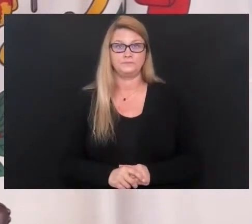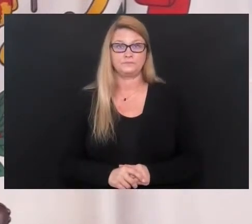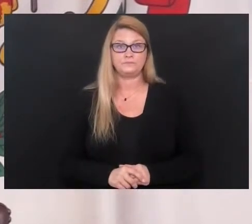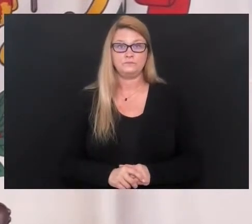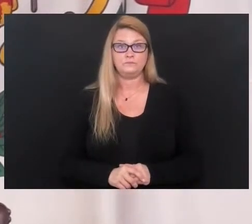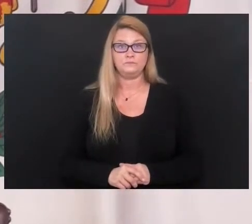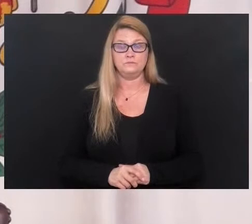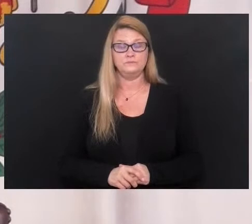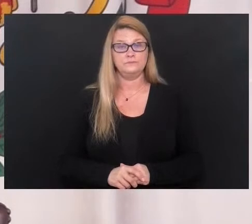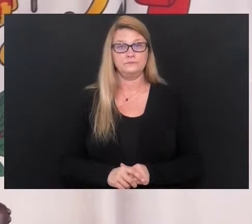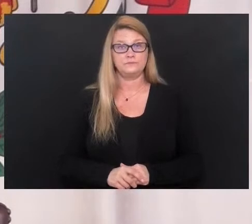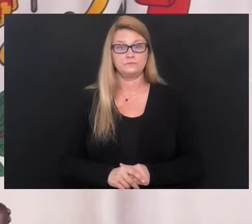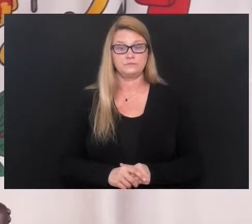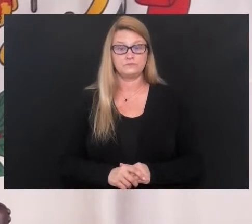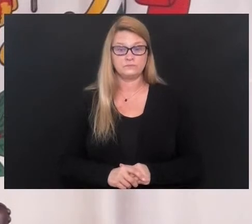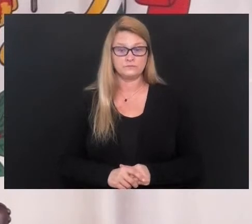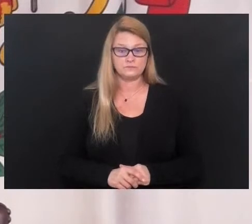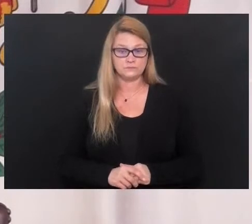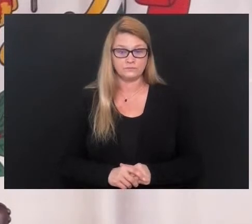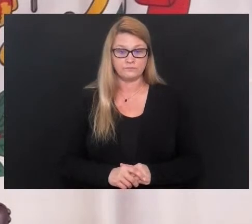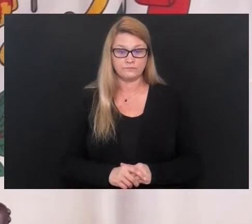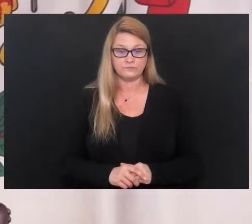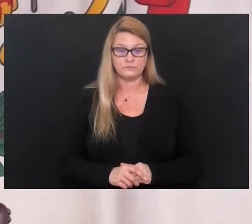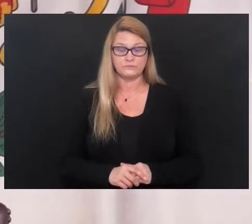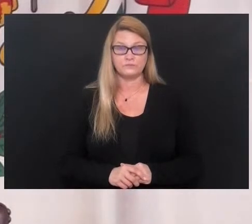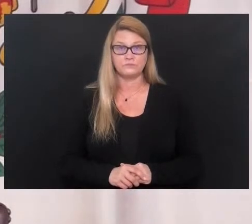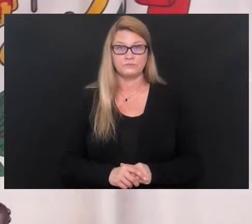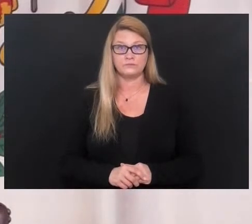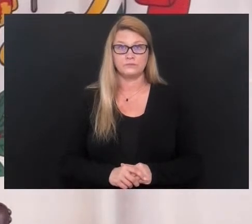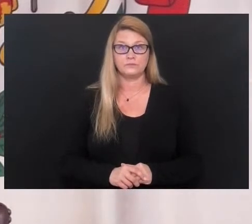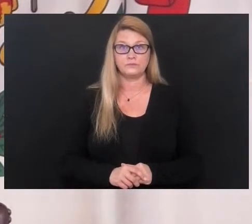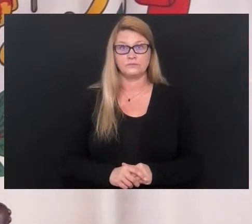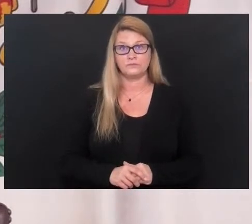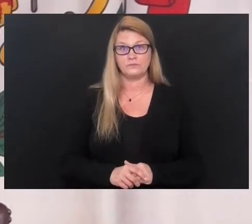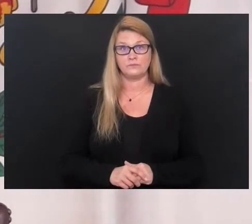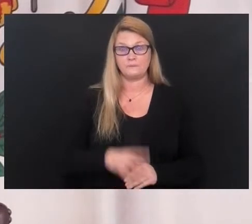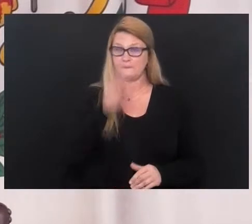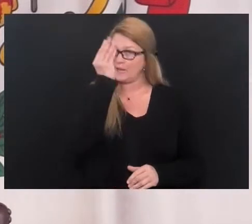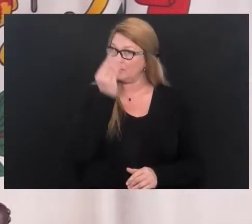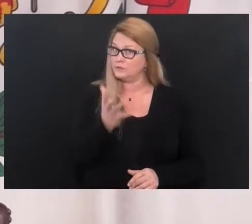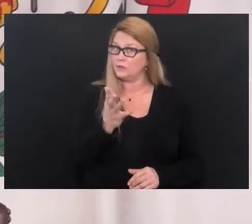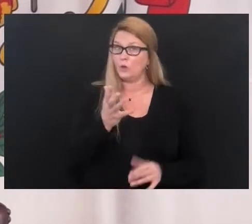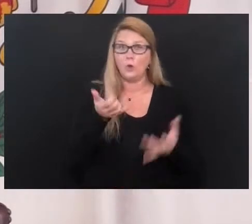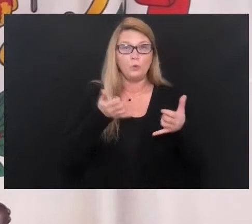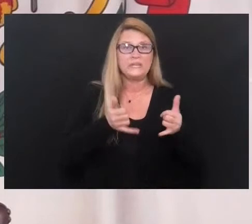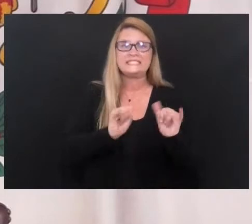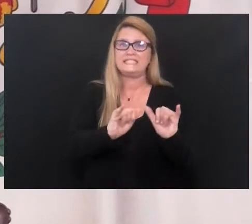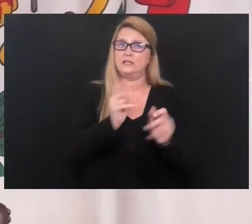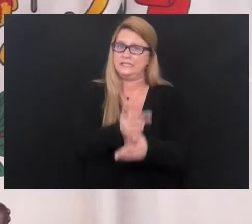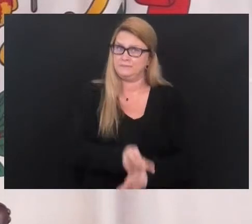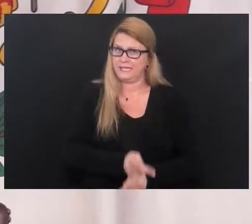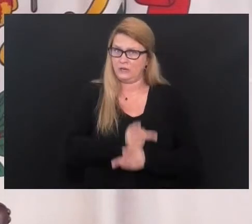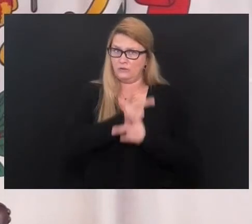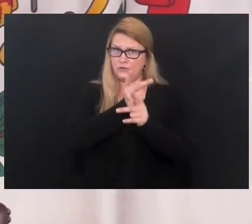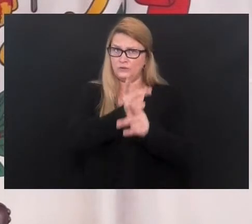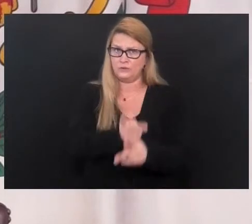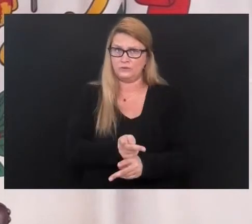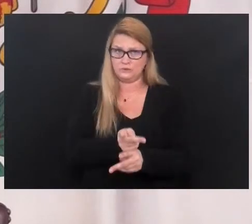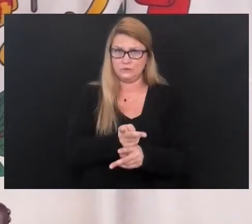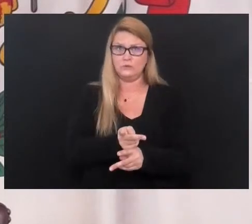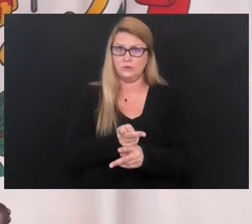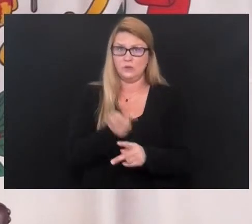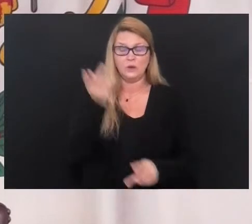tell you that we got to be smart here. We got to be really cautious. All